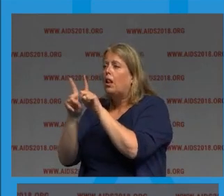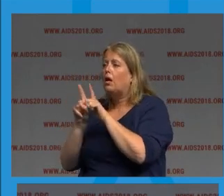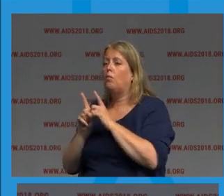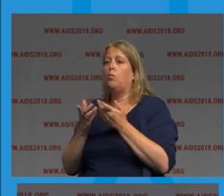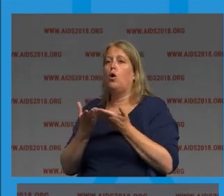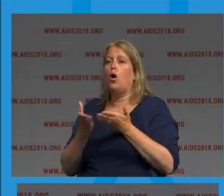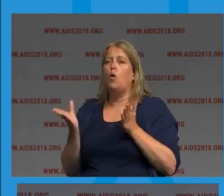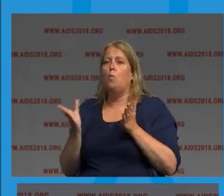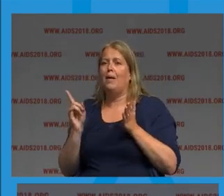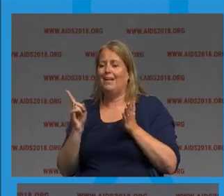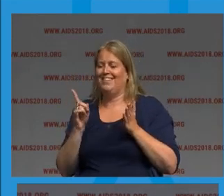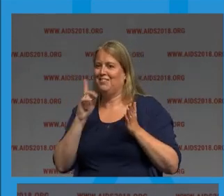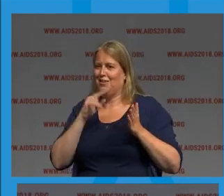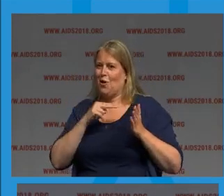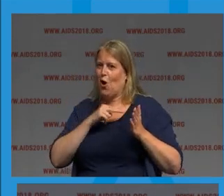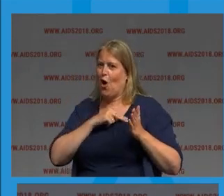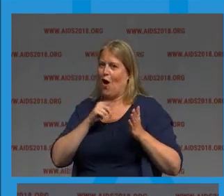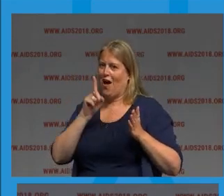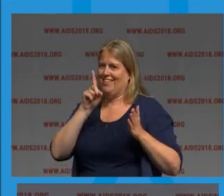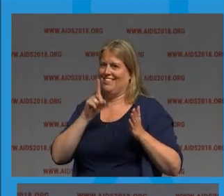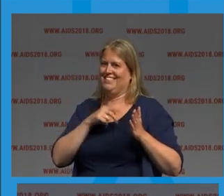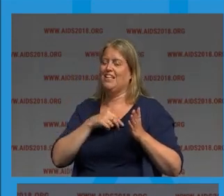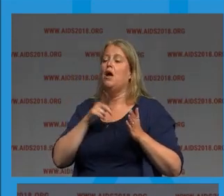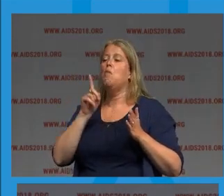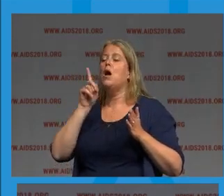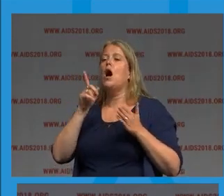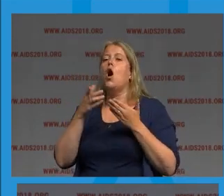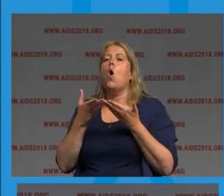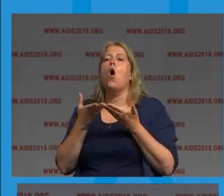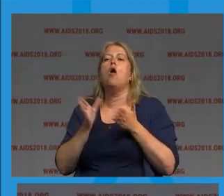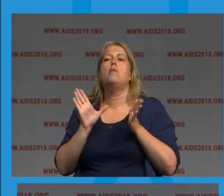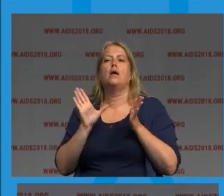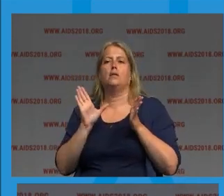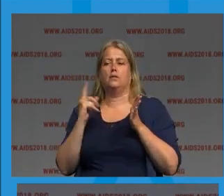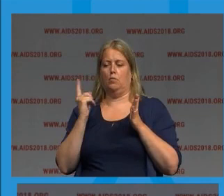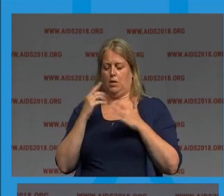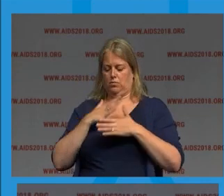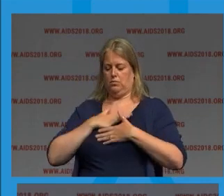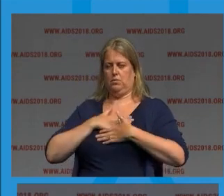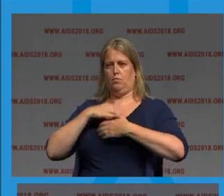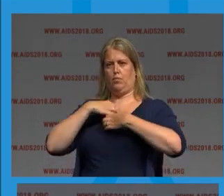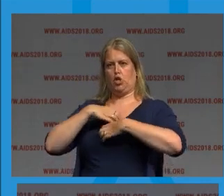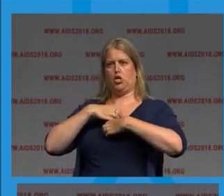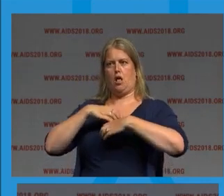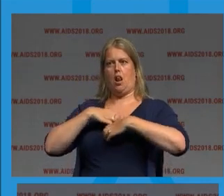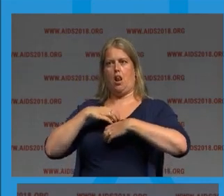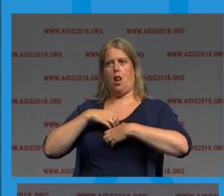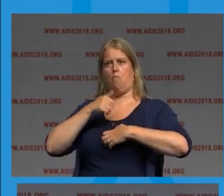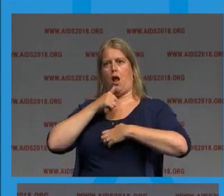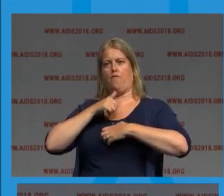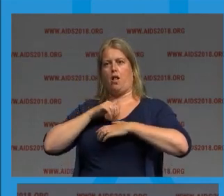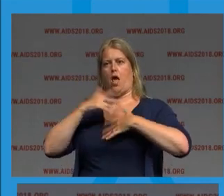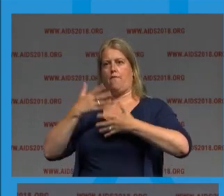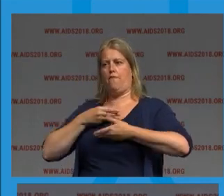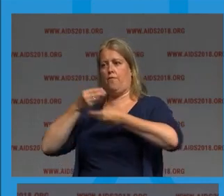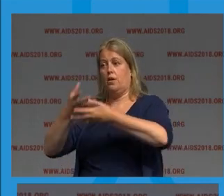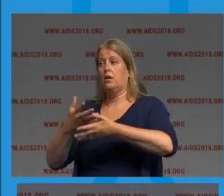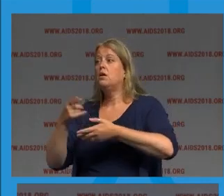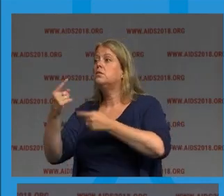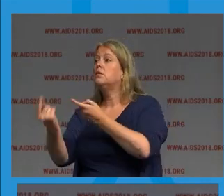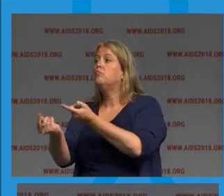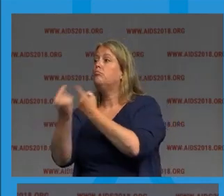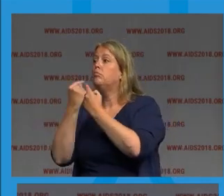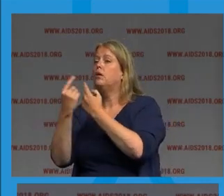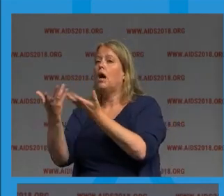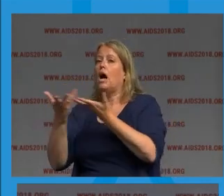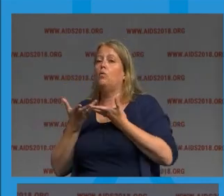I didn't say honest, but at least open about something that's very personal and private about your life, because you never know how people are going to